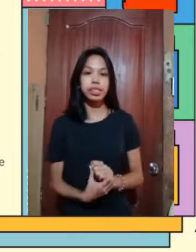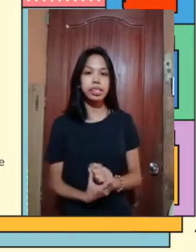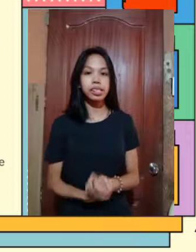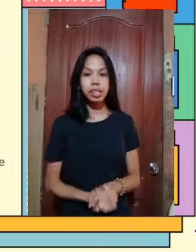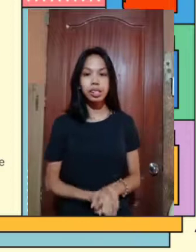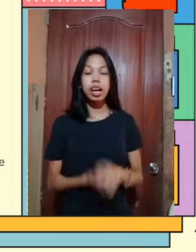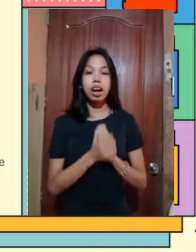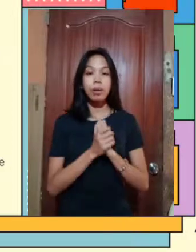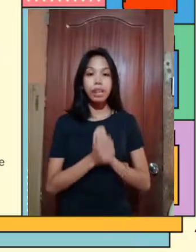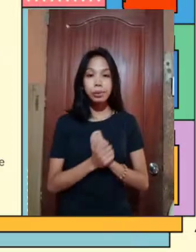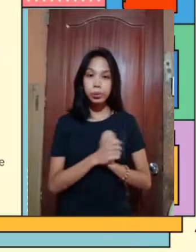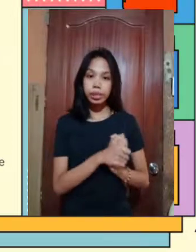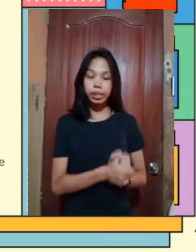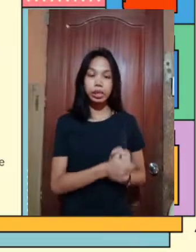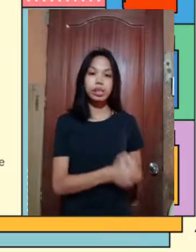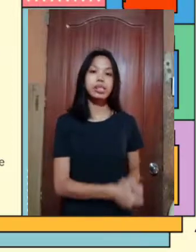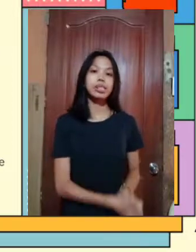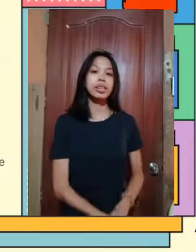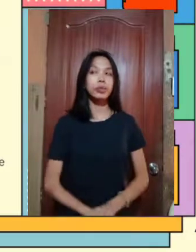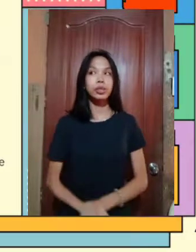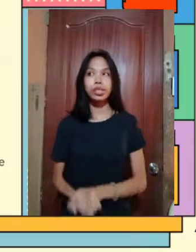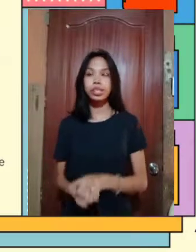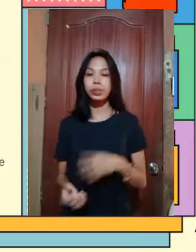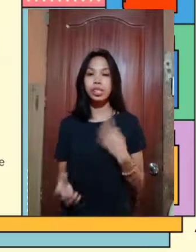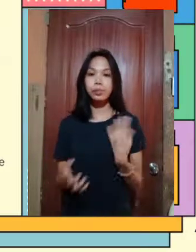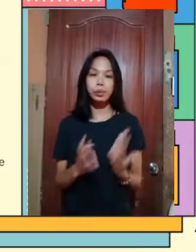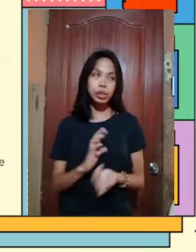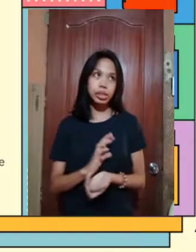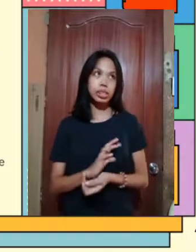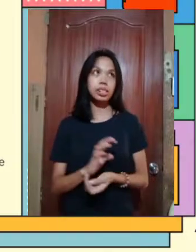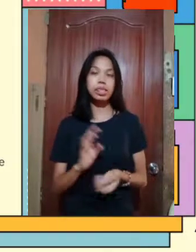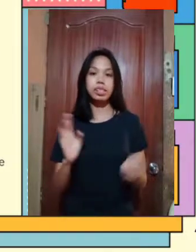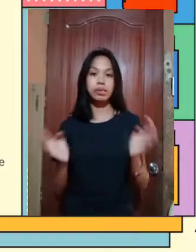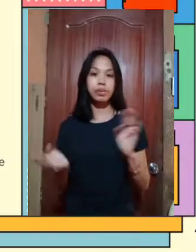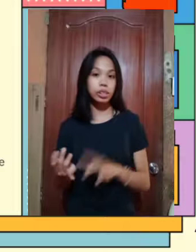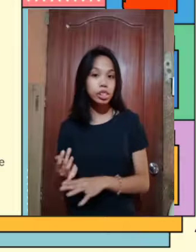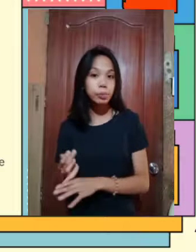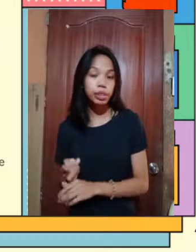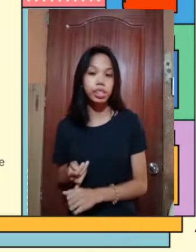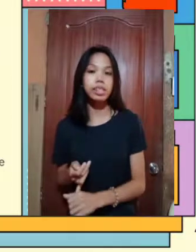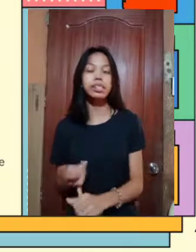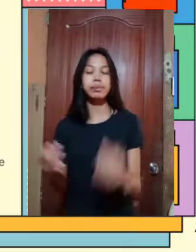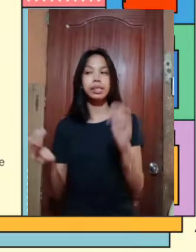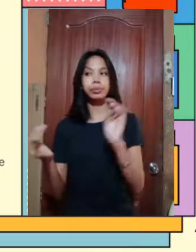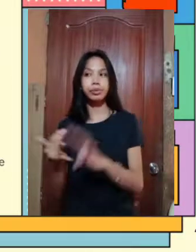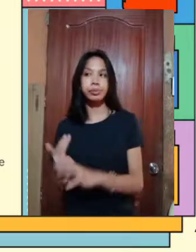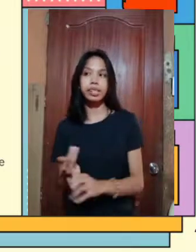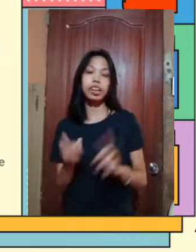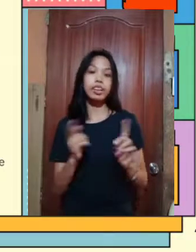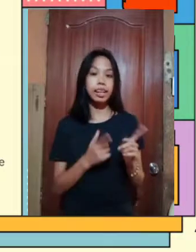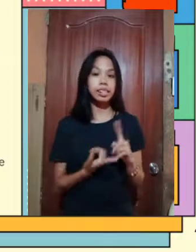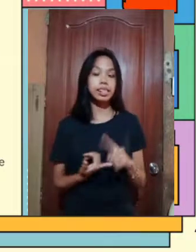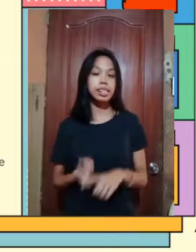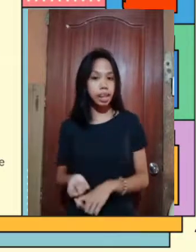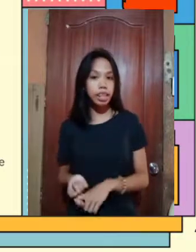parameters is the non-manual signals, which is, what is manual signals? It is a facial expressions. The body movements